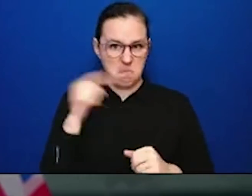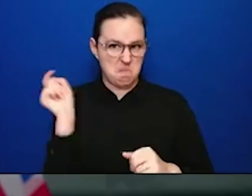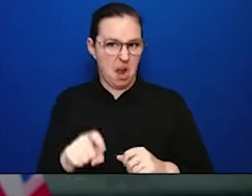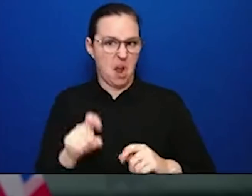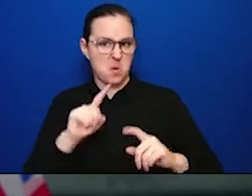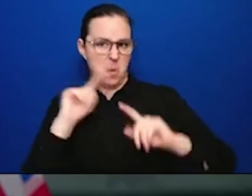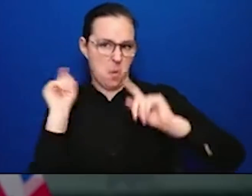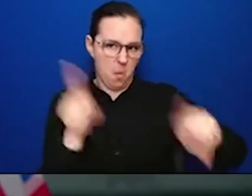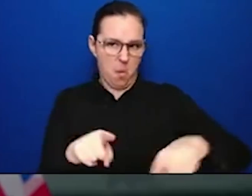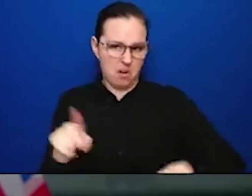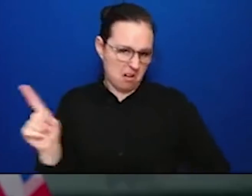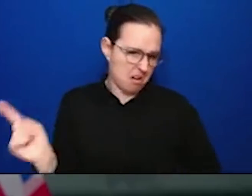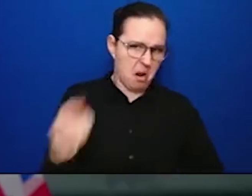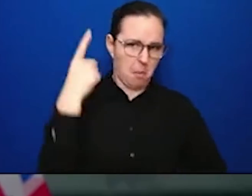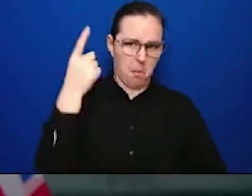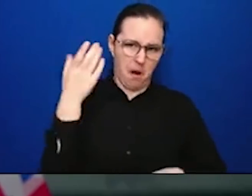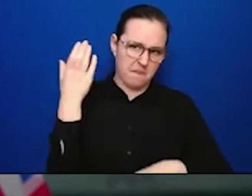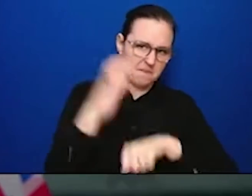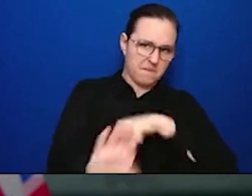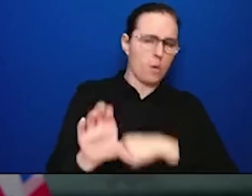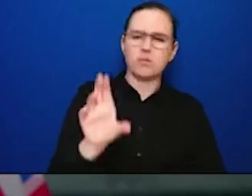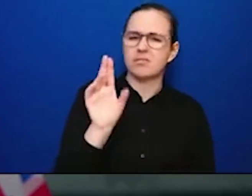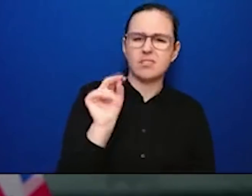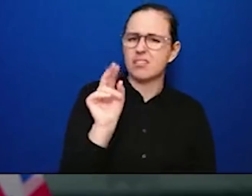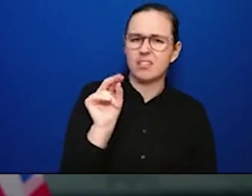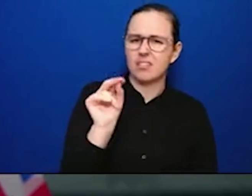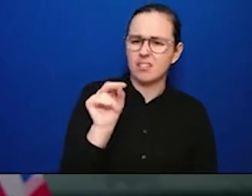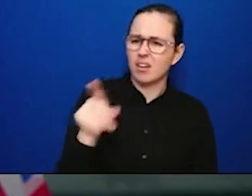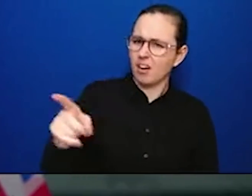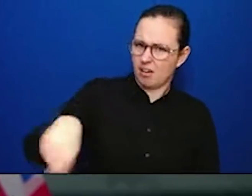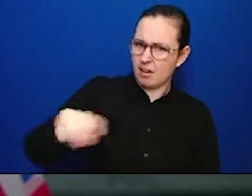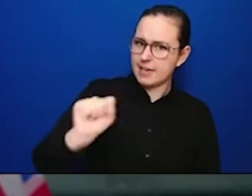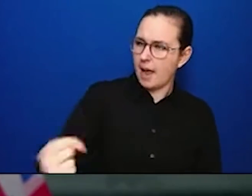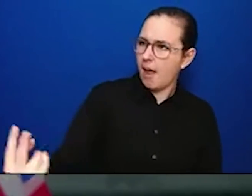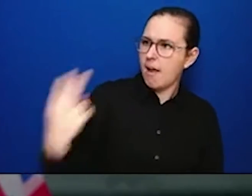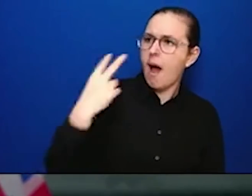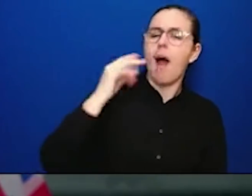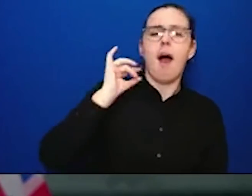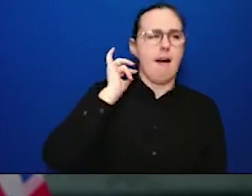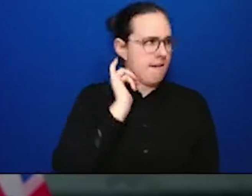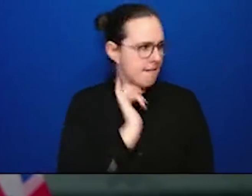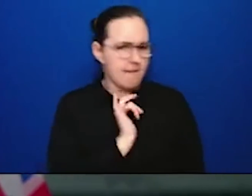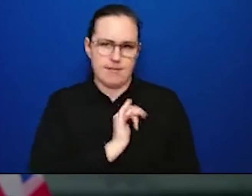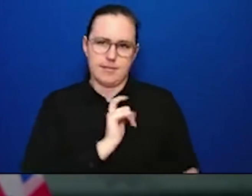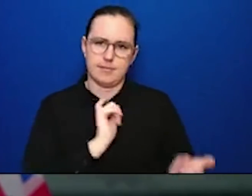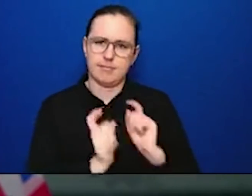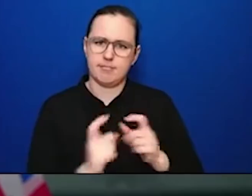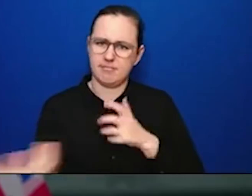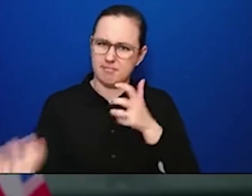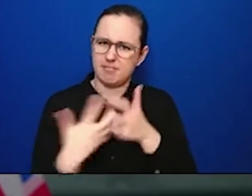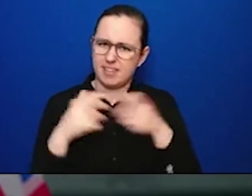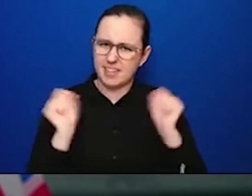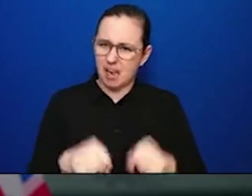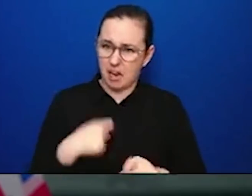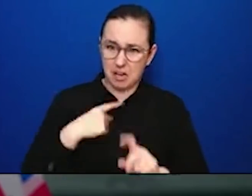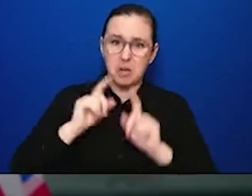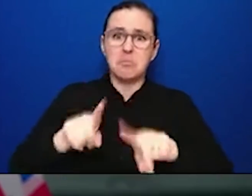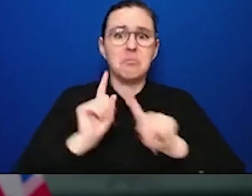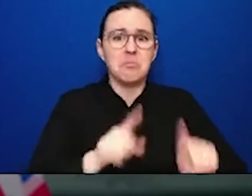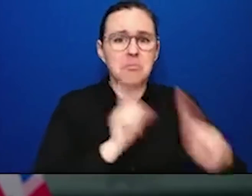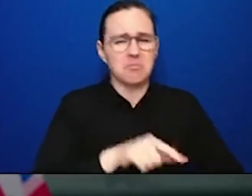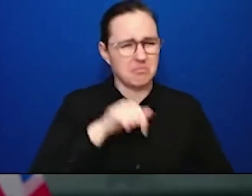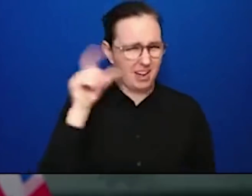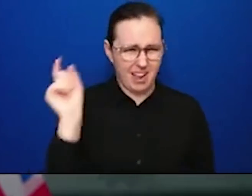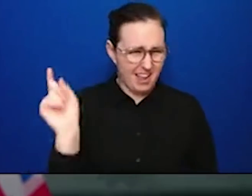get people to do the right thing and to take those measures that get us through this as well. David, do you have a